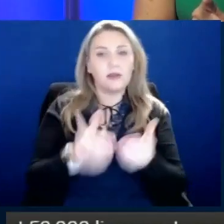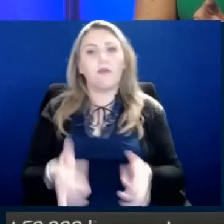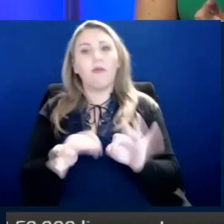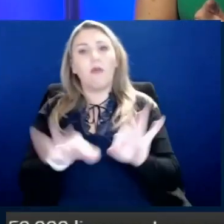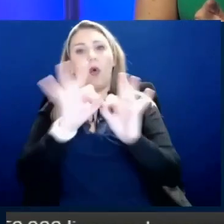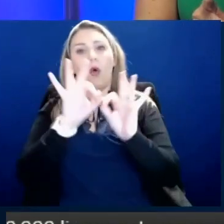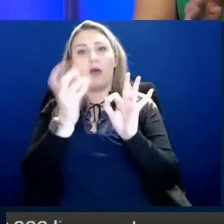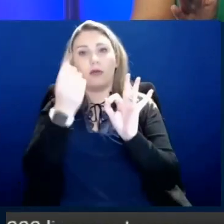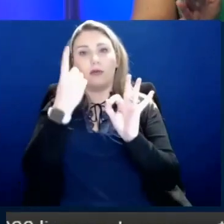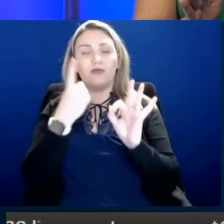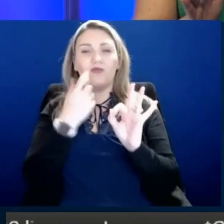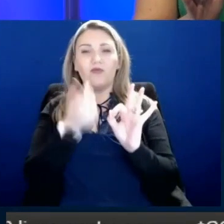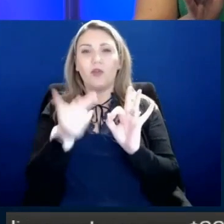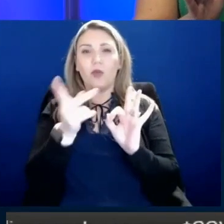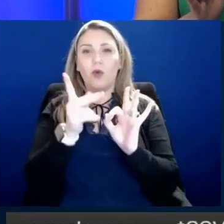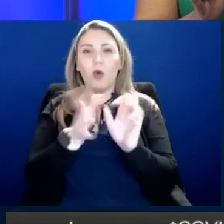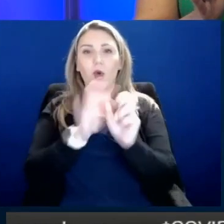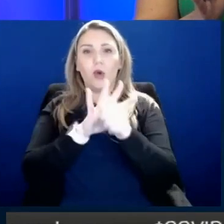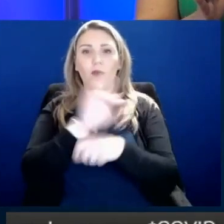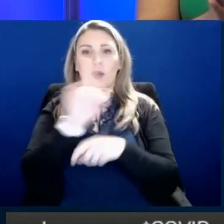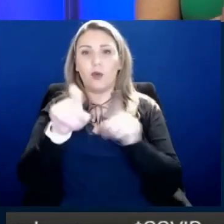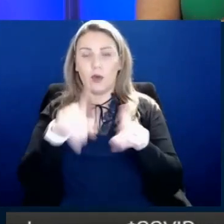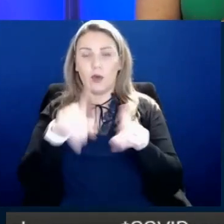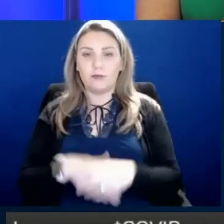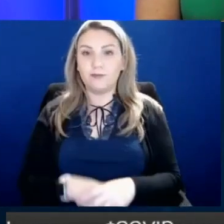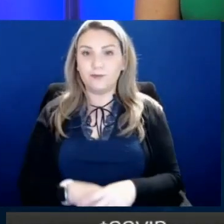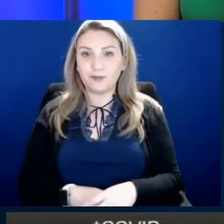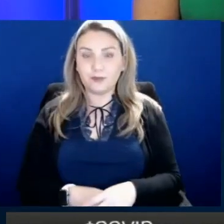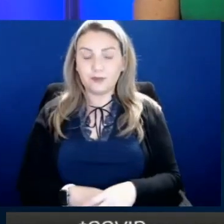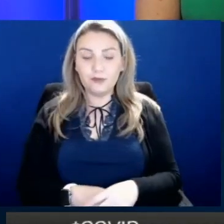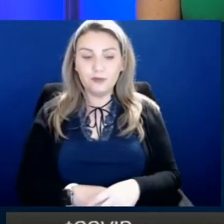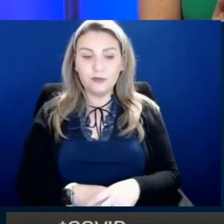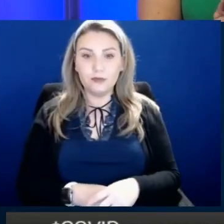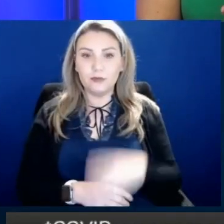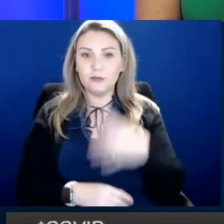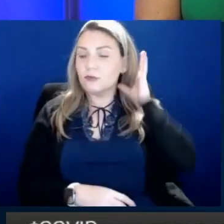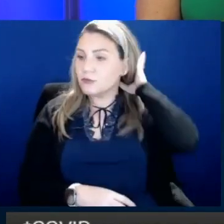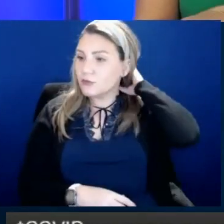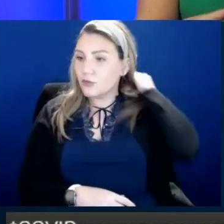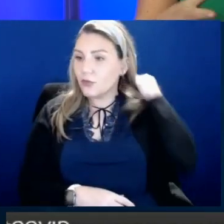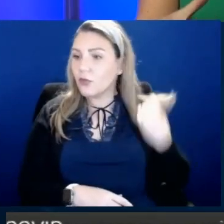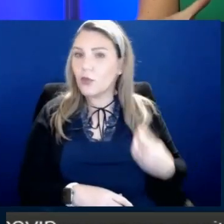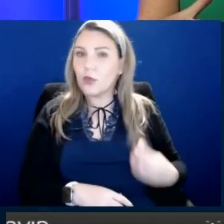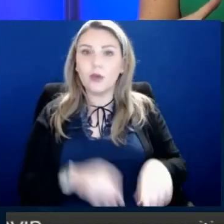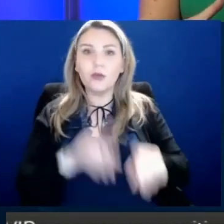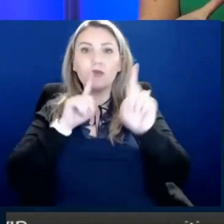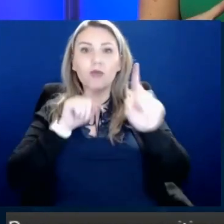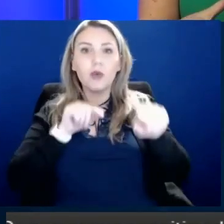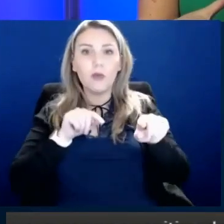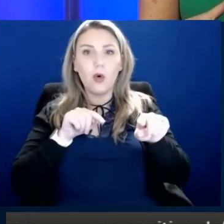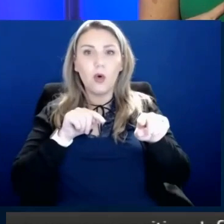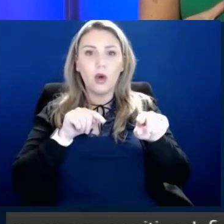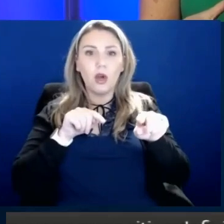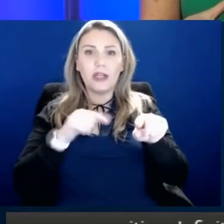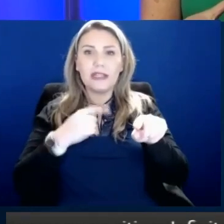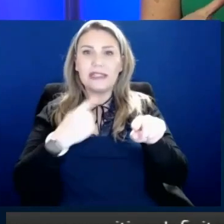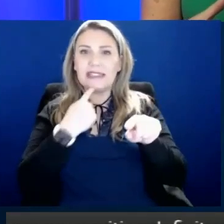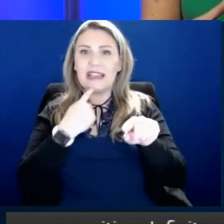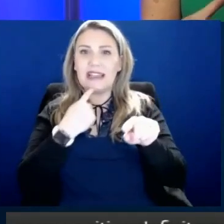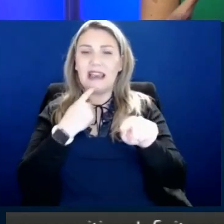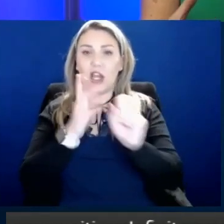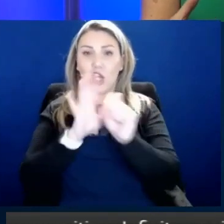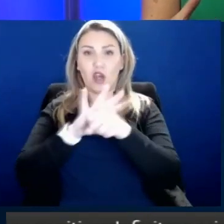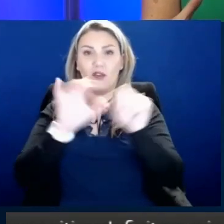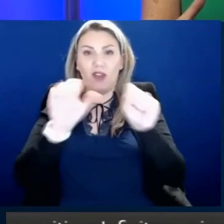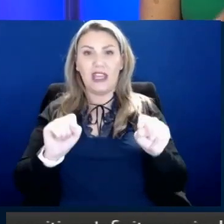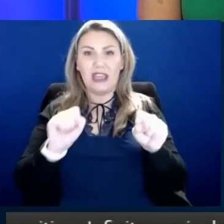COVID questions for you. Yeah. Just a report out that's saying that COVID may age our brains by 20 years. What would that